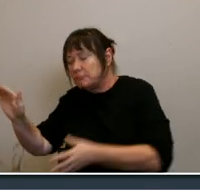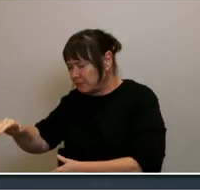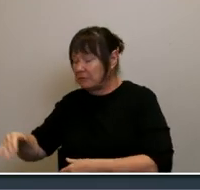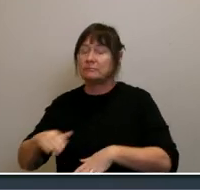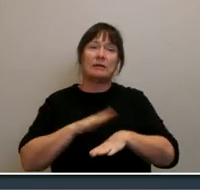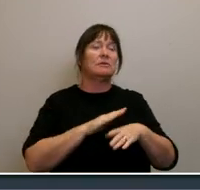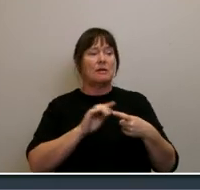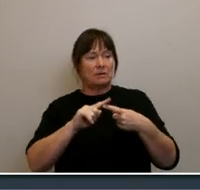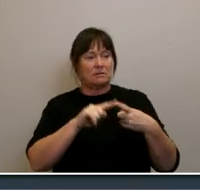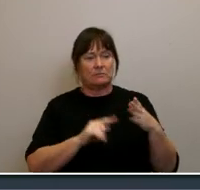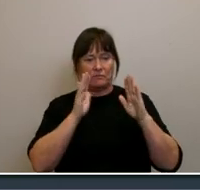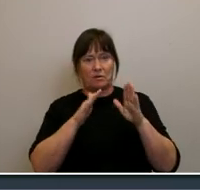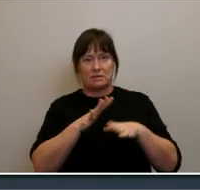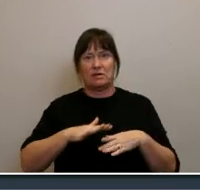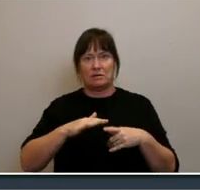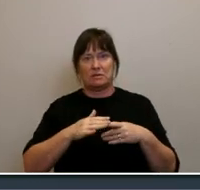plan.